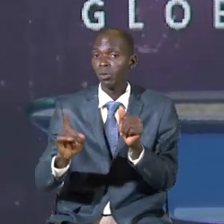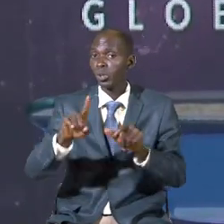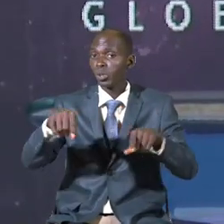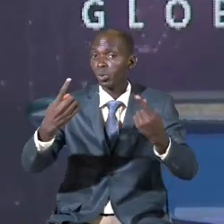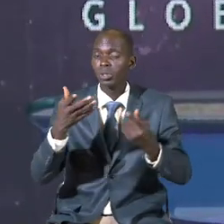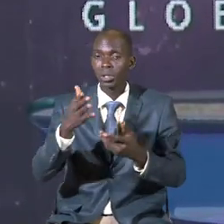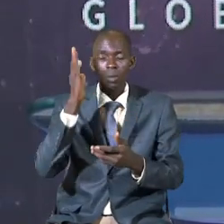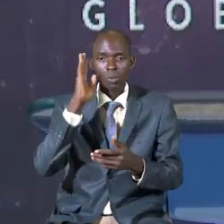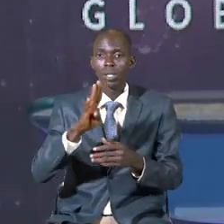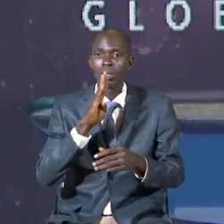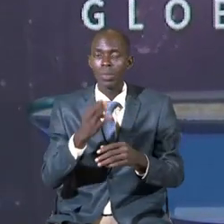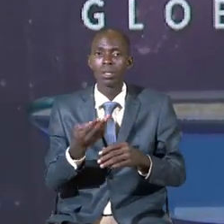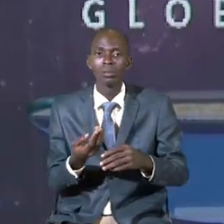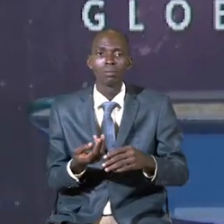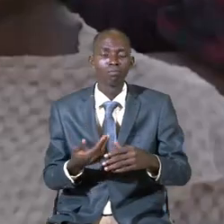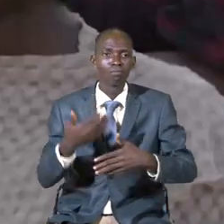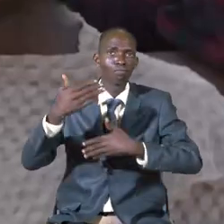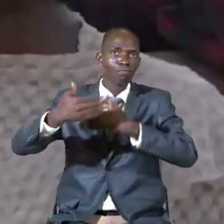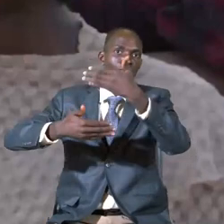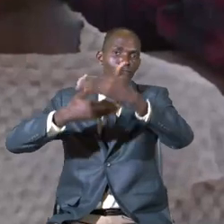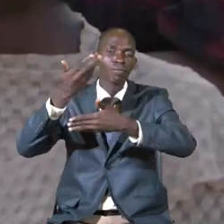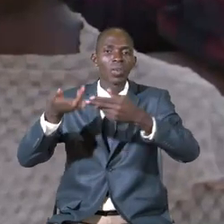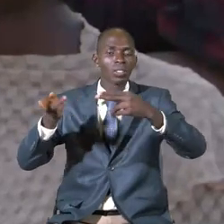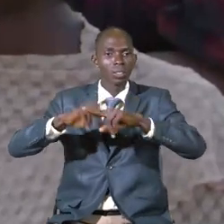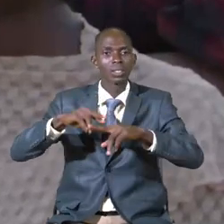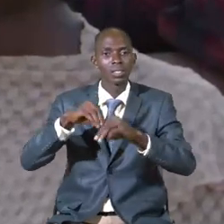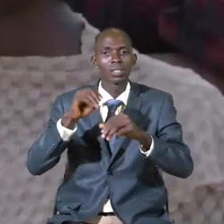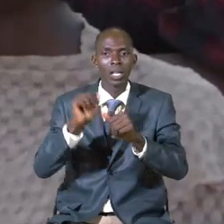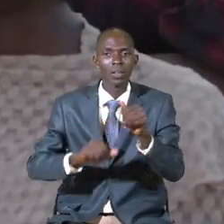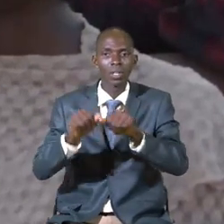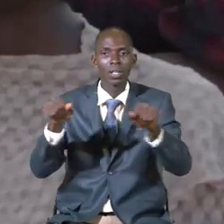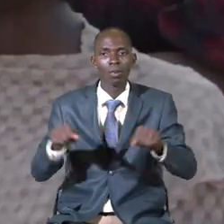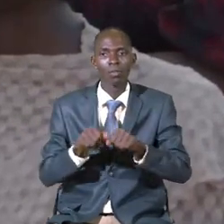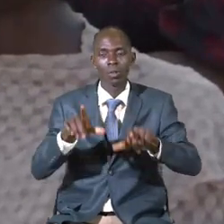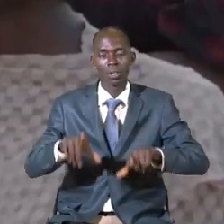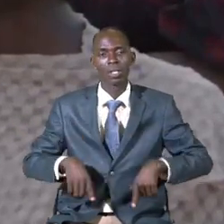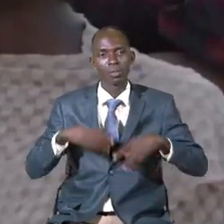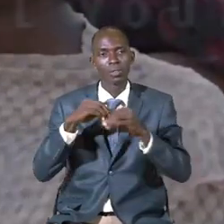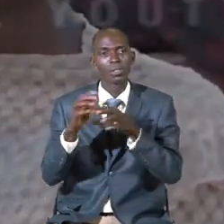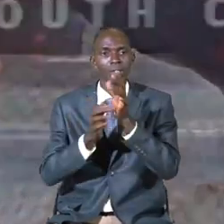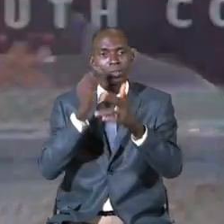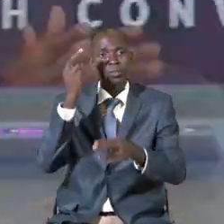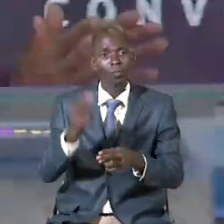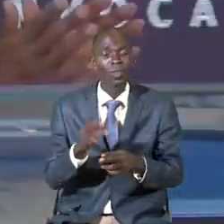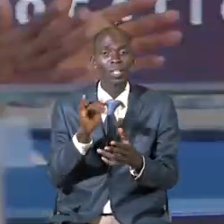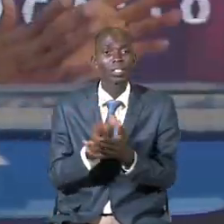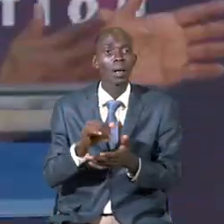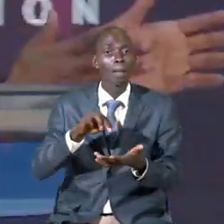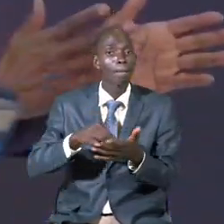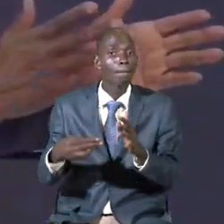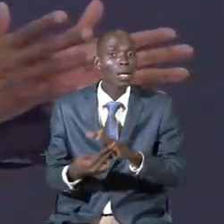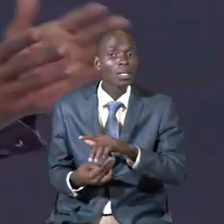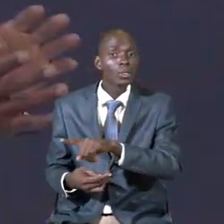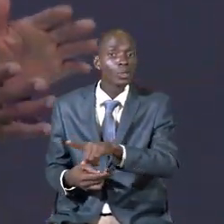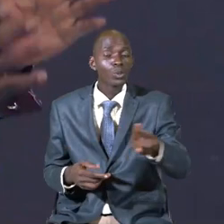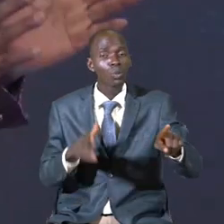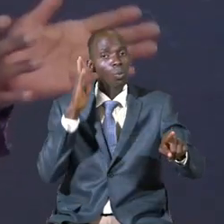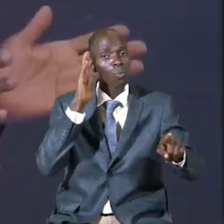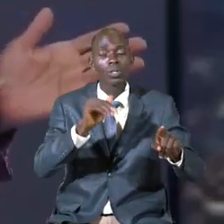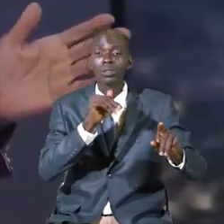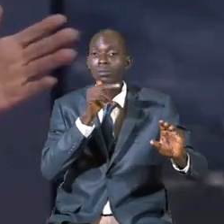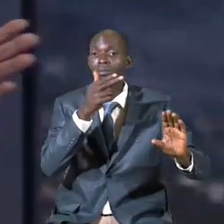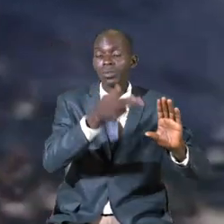every area in jesus name and then that means you'll not join them you'll not